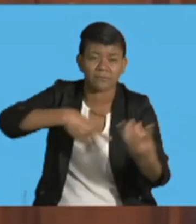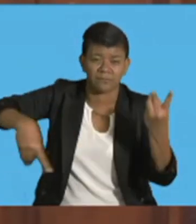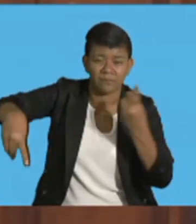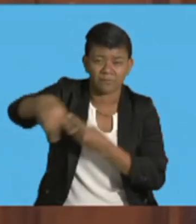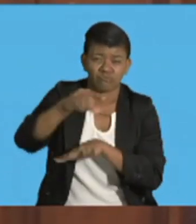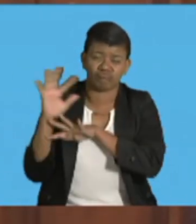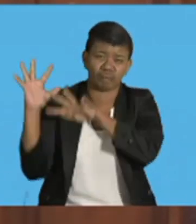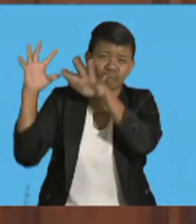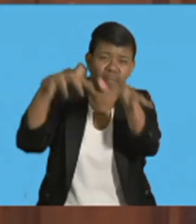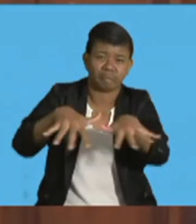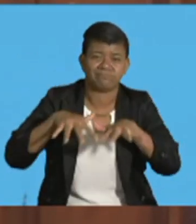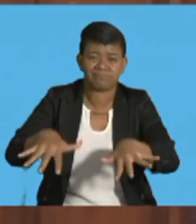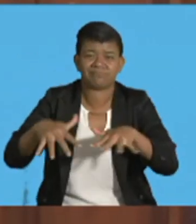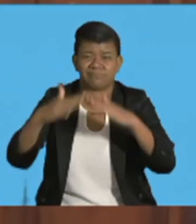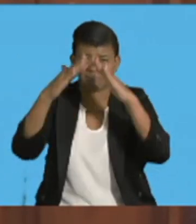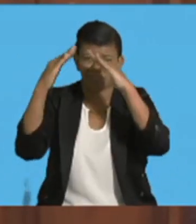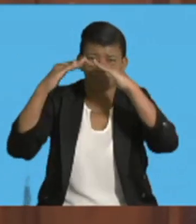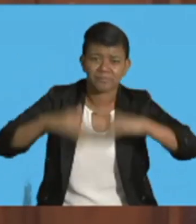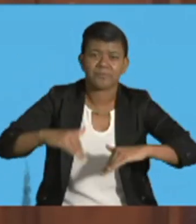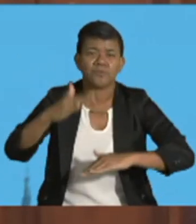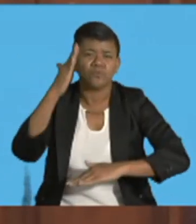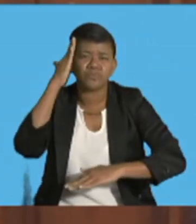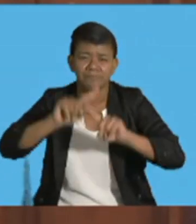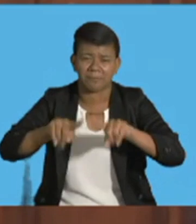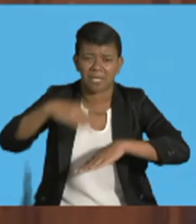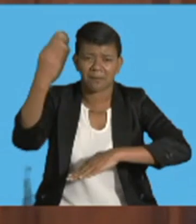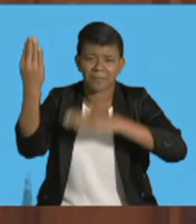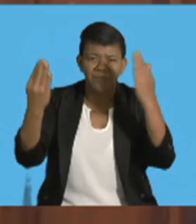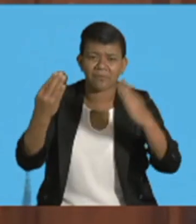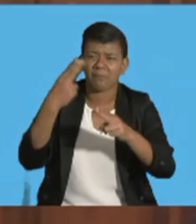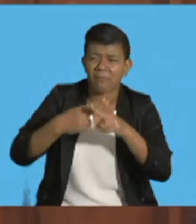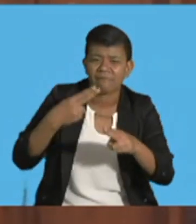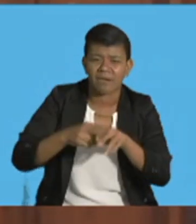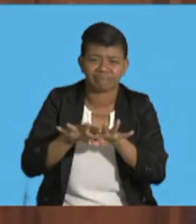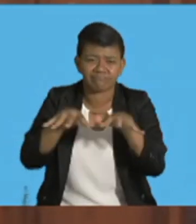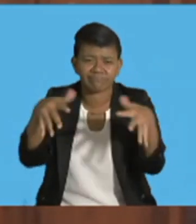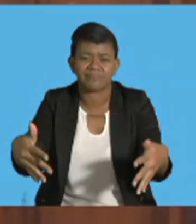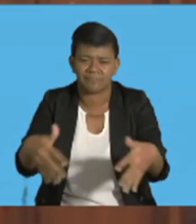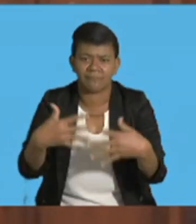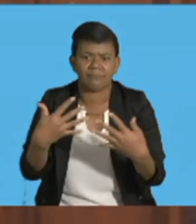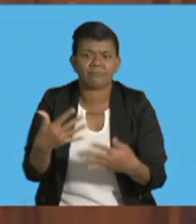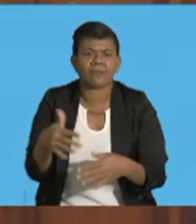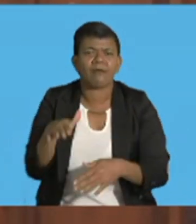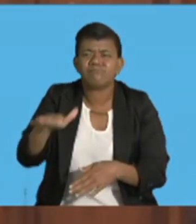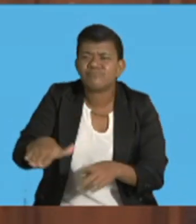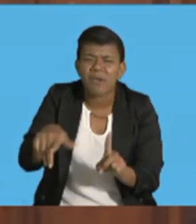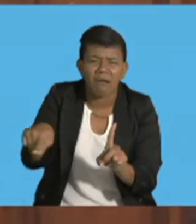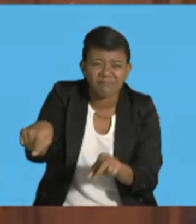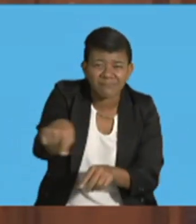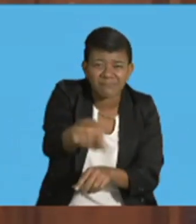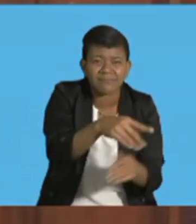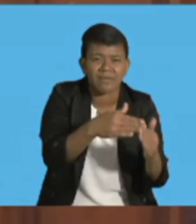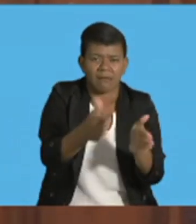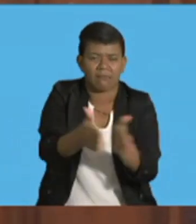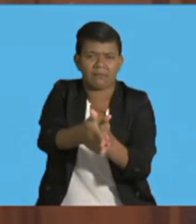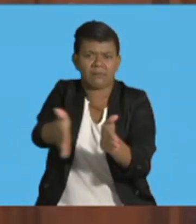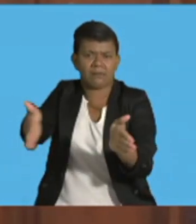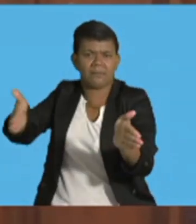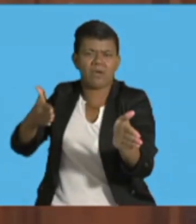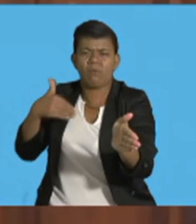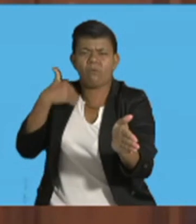it was also in this chamber in 2016 that you unanimously agreed to ratify the